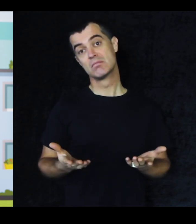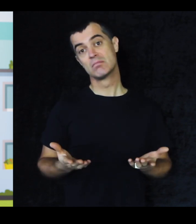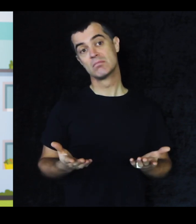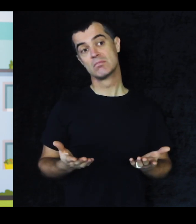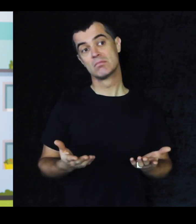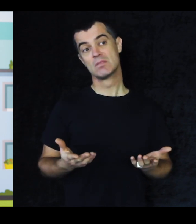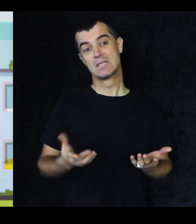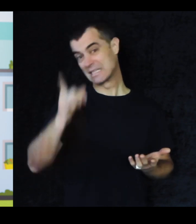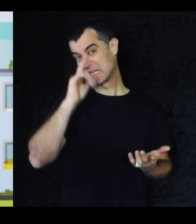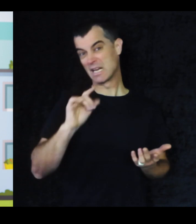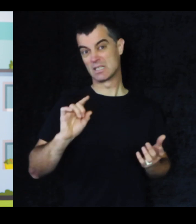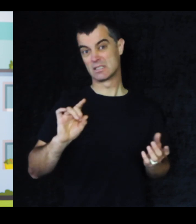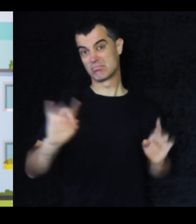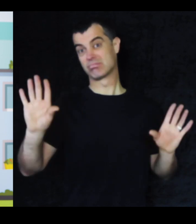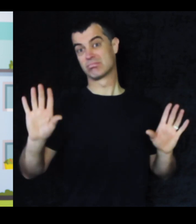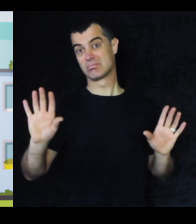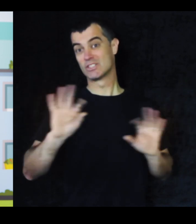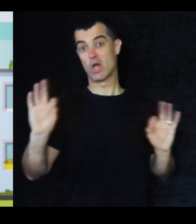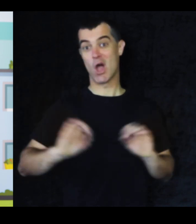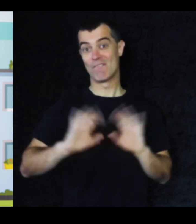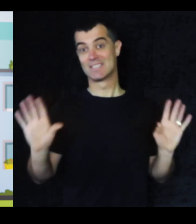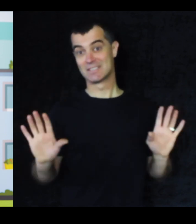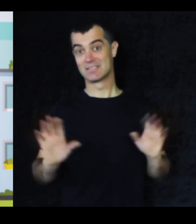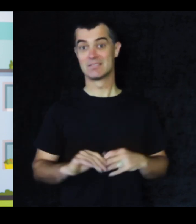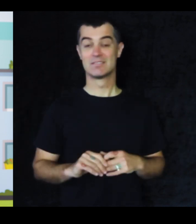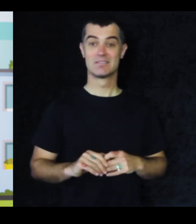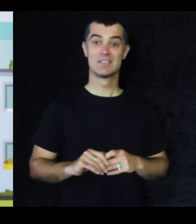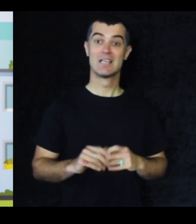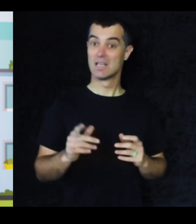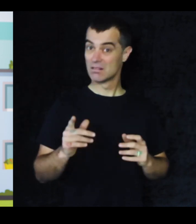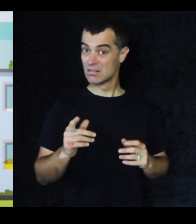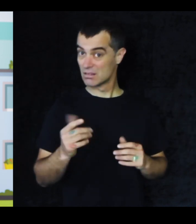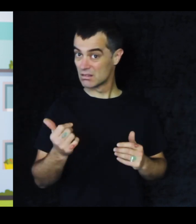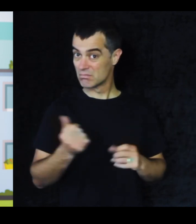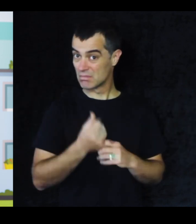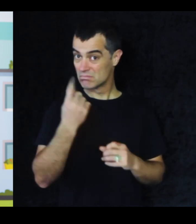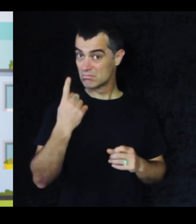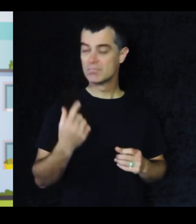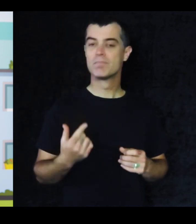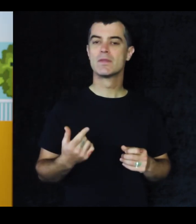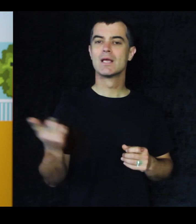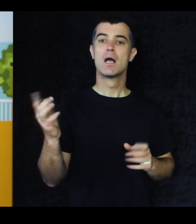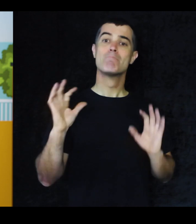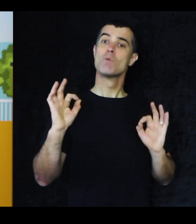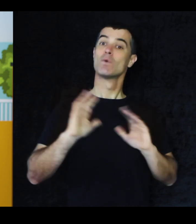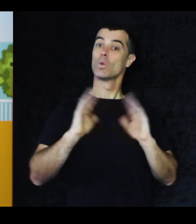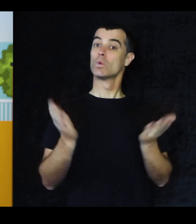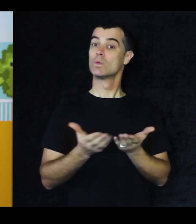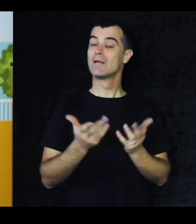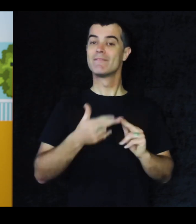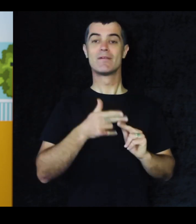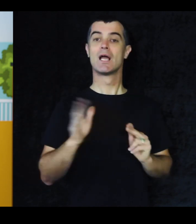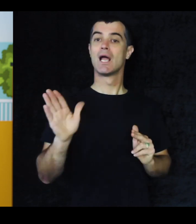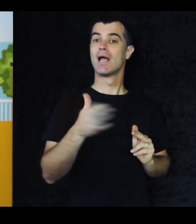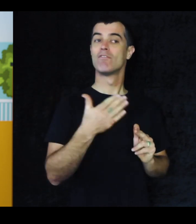but in such a way that it's not obvious that they're discriminating against you, if that makes sense. It would be